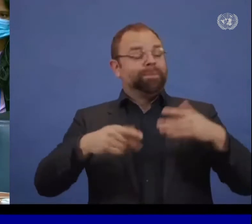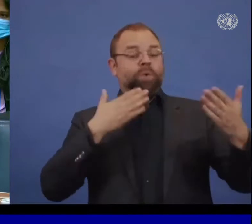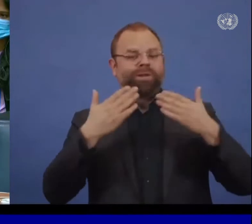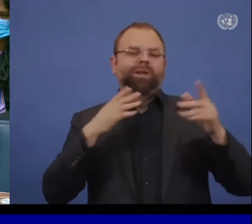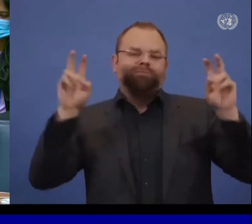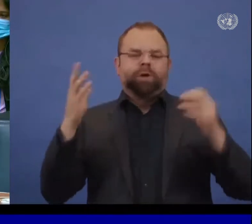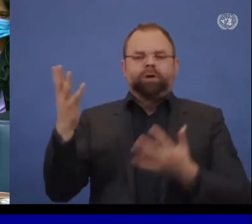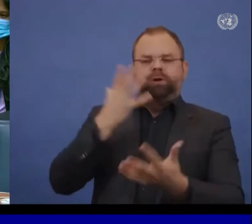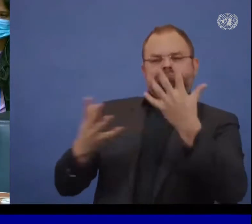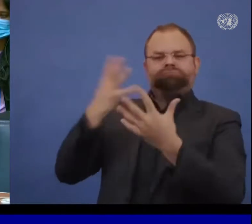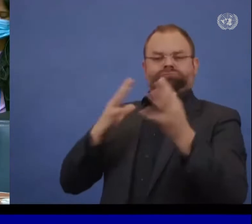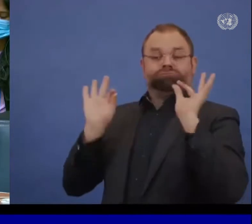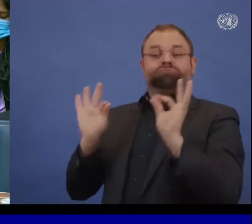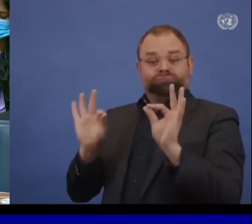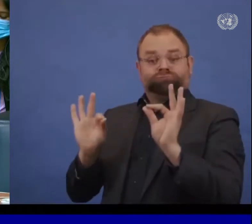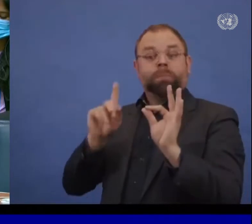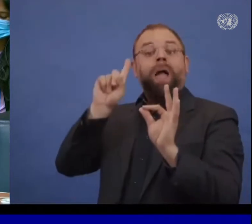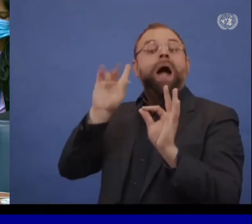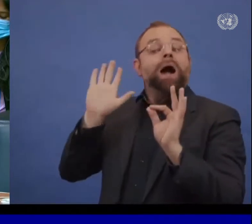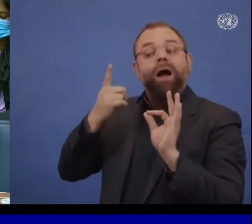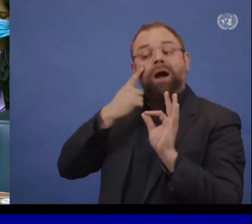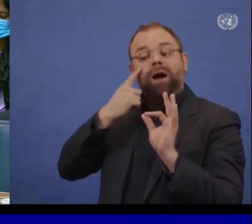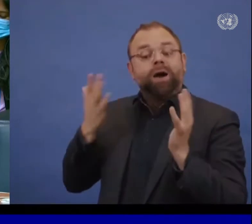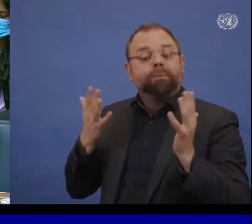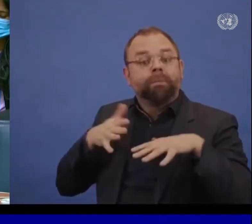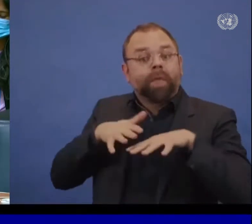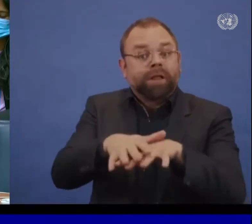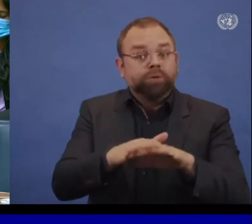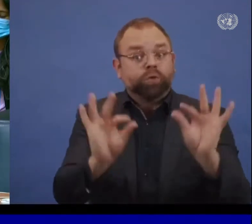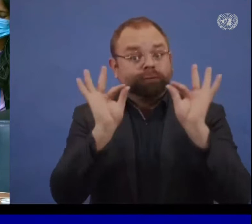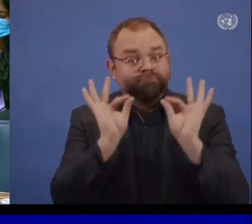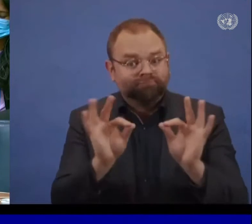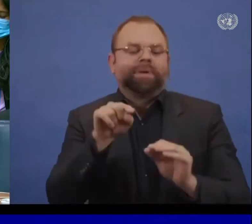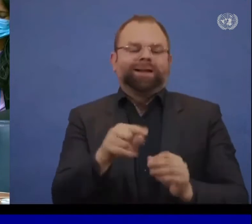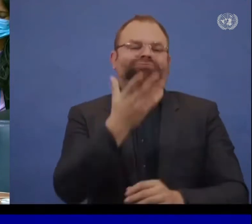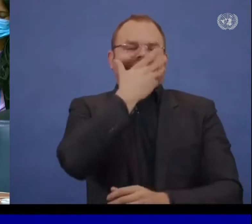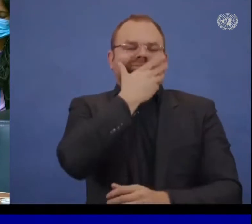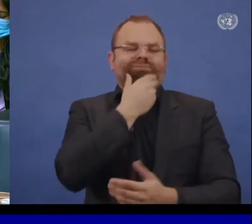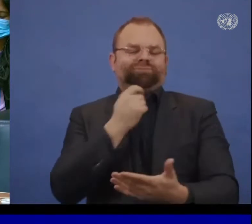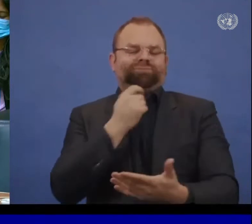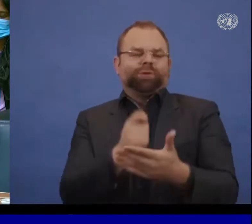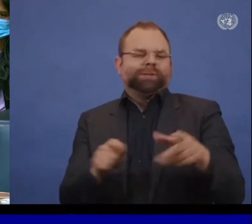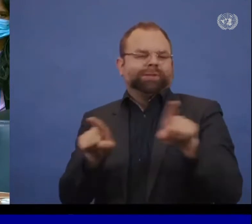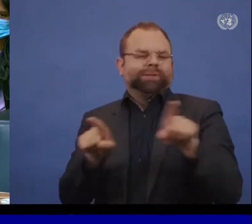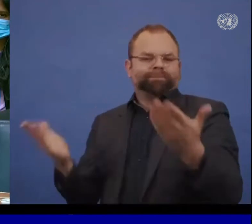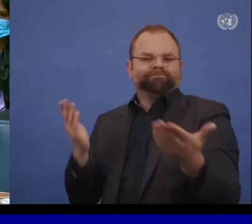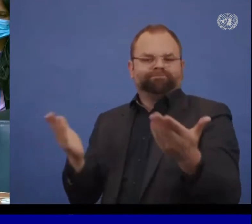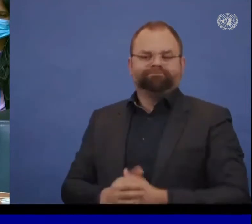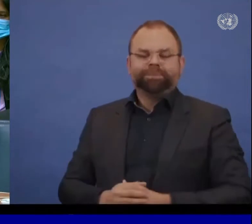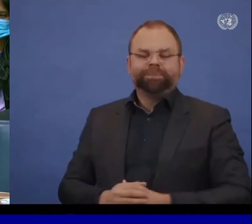us therefore tirelessly work to ensure that we will develop this convention to be this good drawing